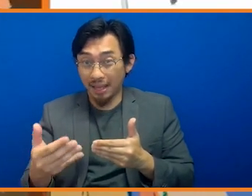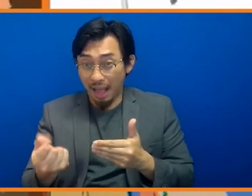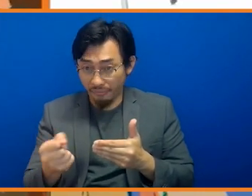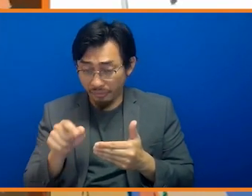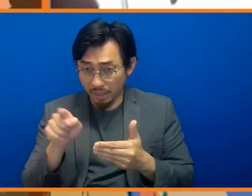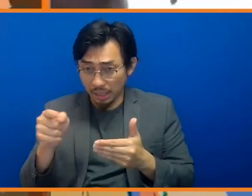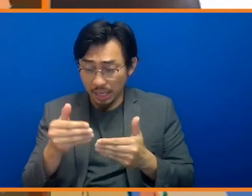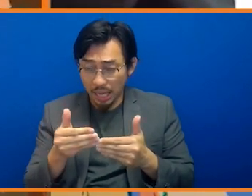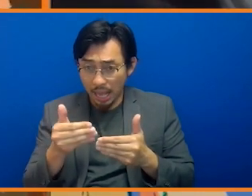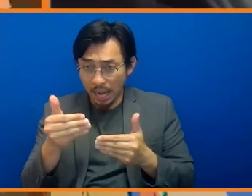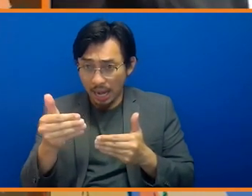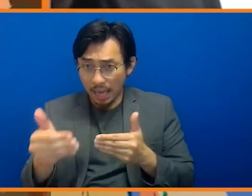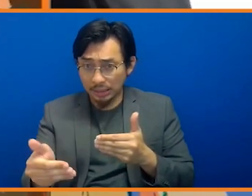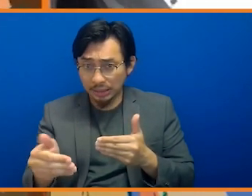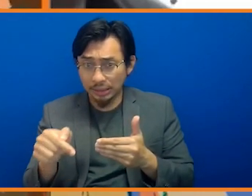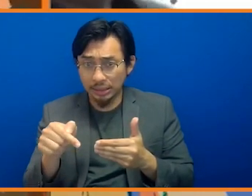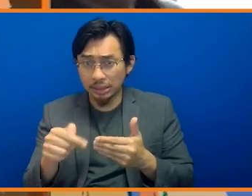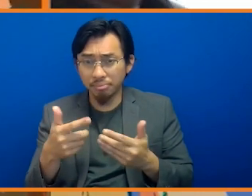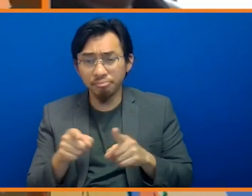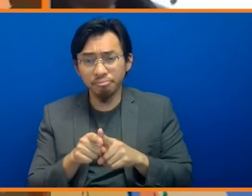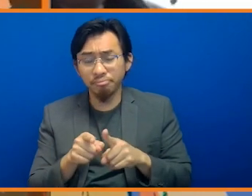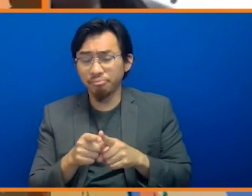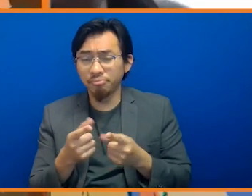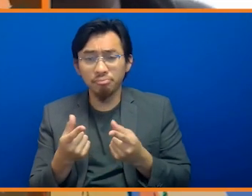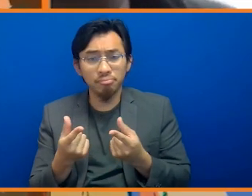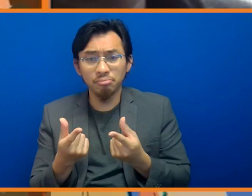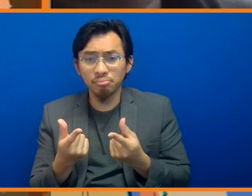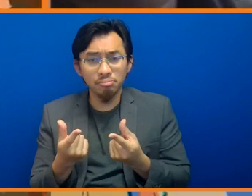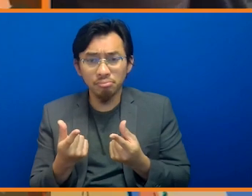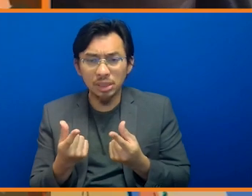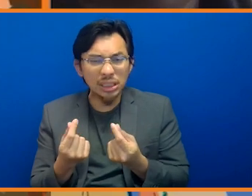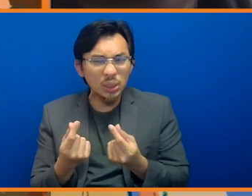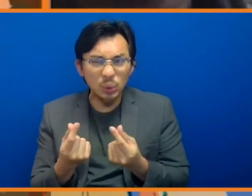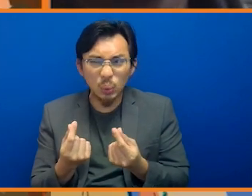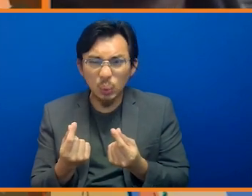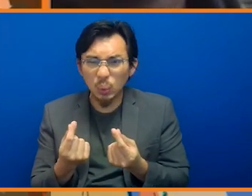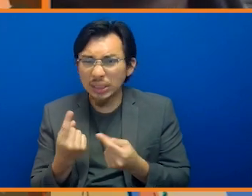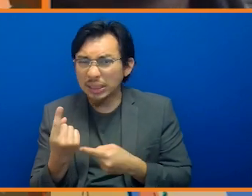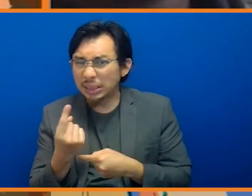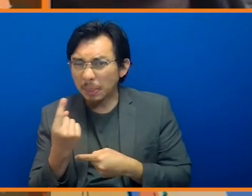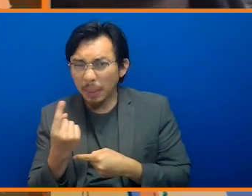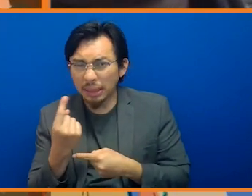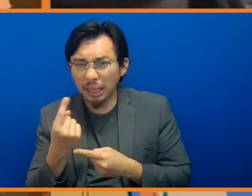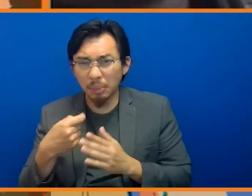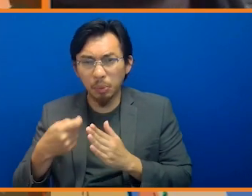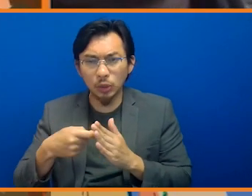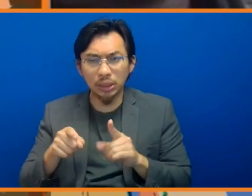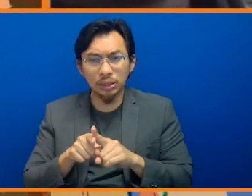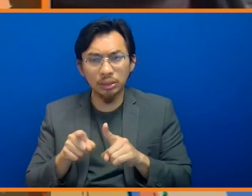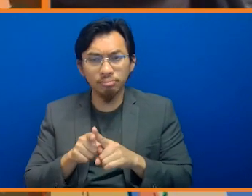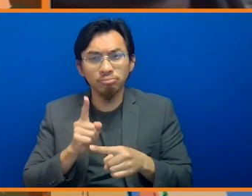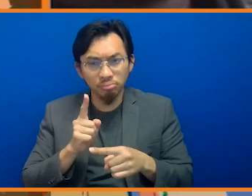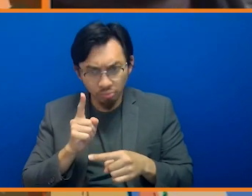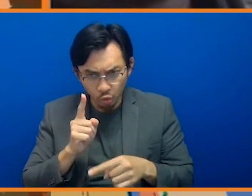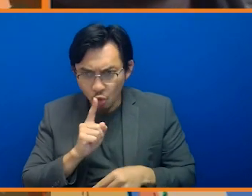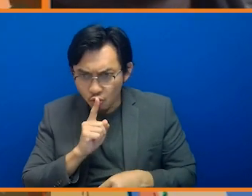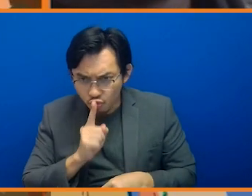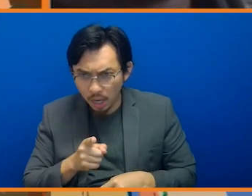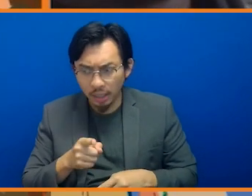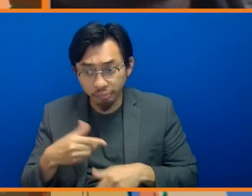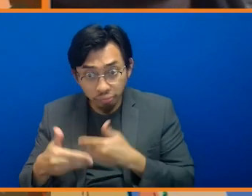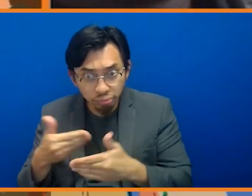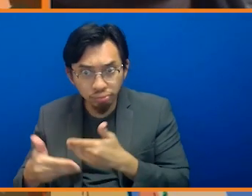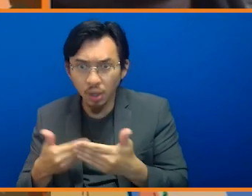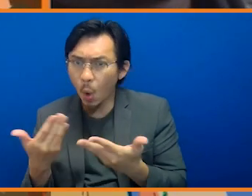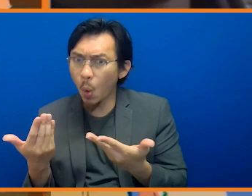us that we have to do something, or there gonna be project or realization of the concept note itself? Thank you